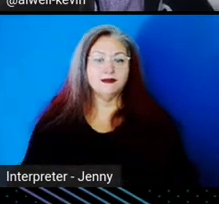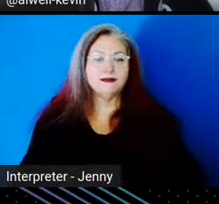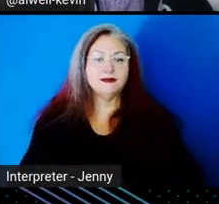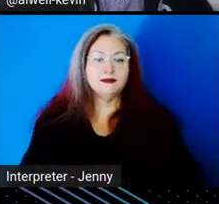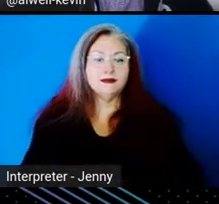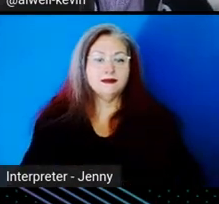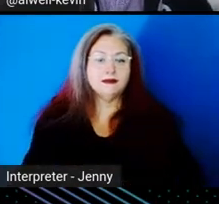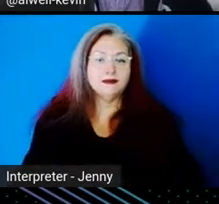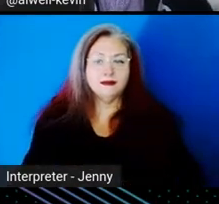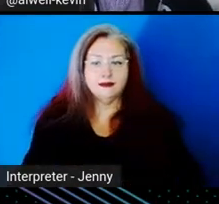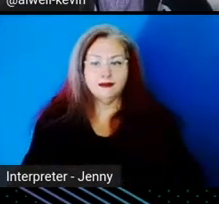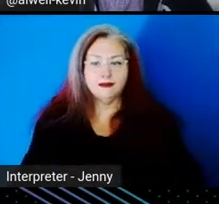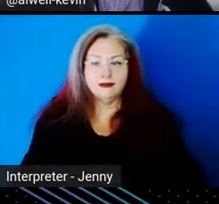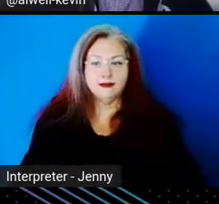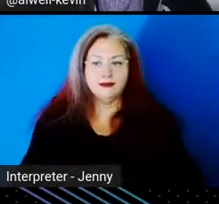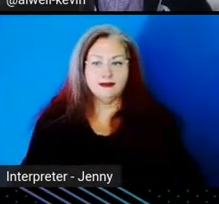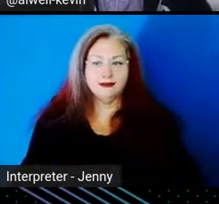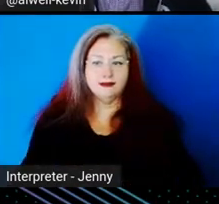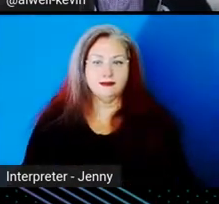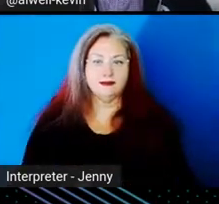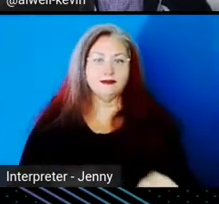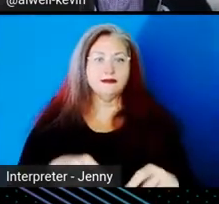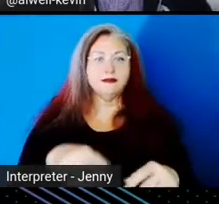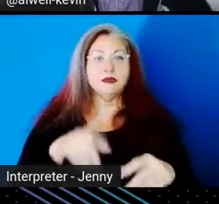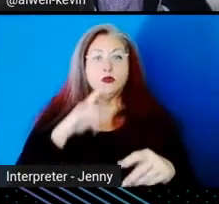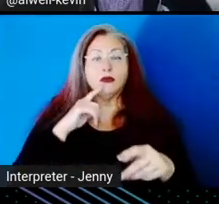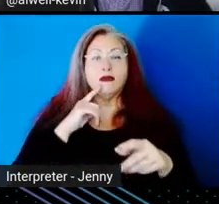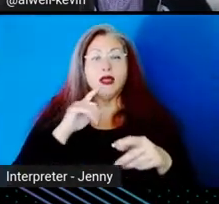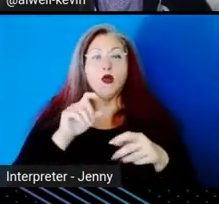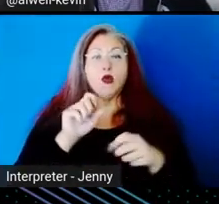I'm going to go ahead and do that, kick off the actions workflow,